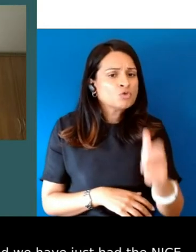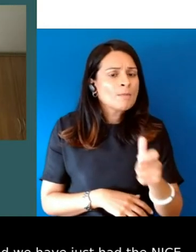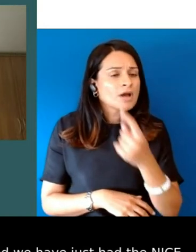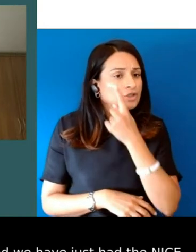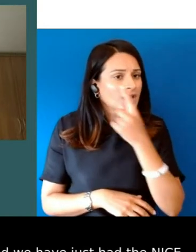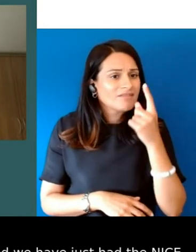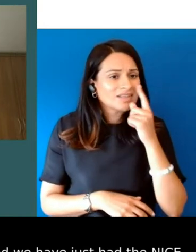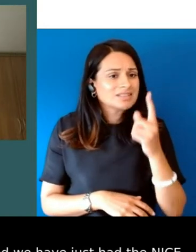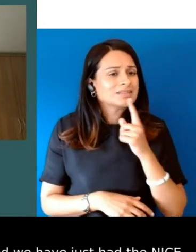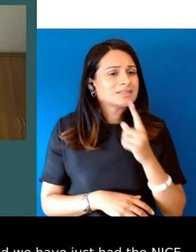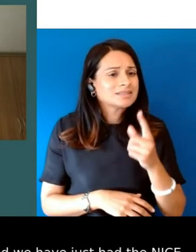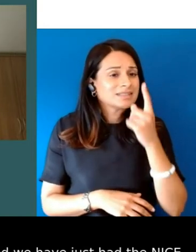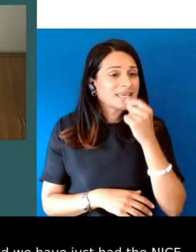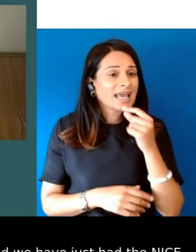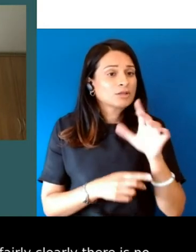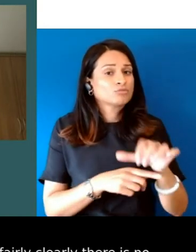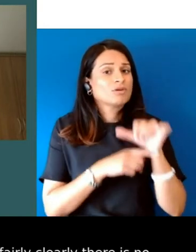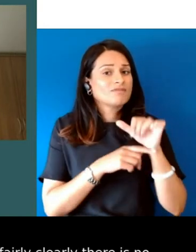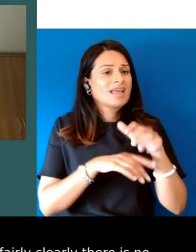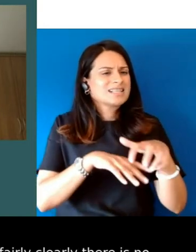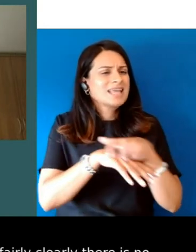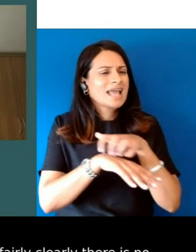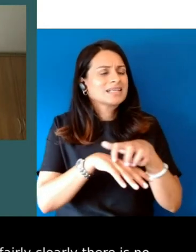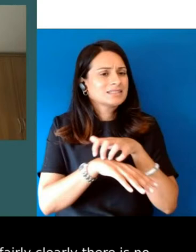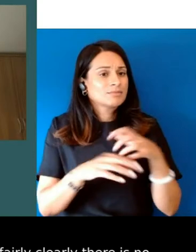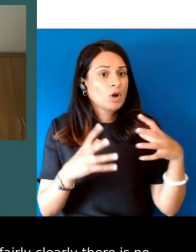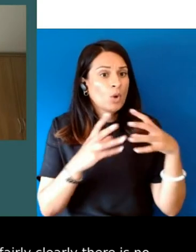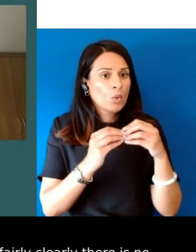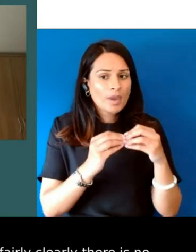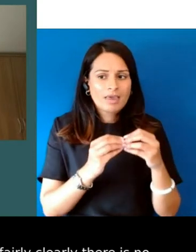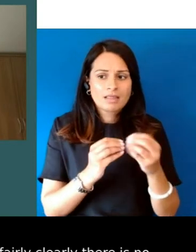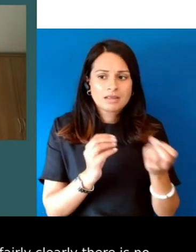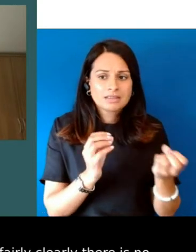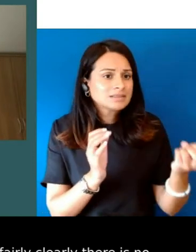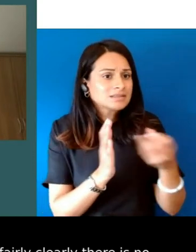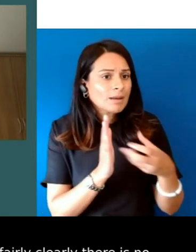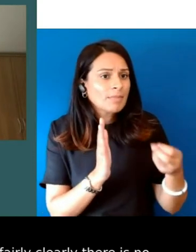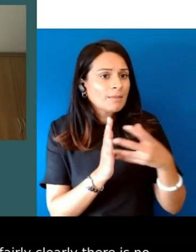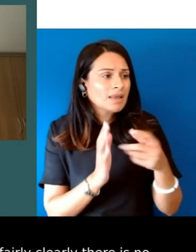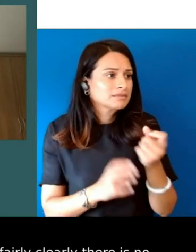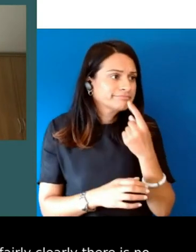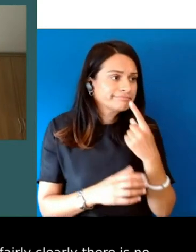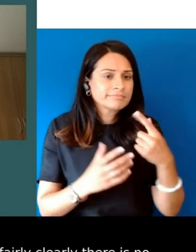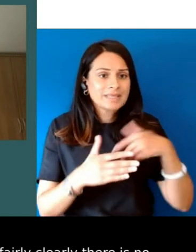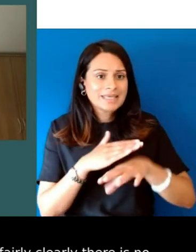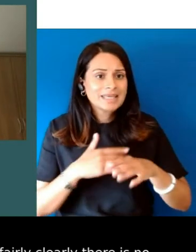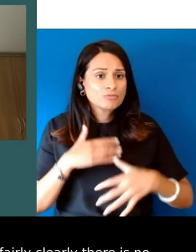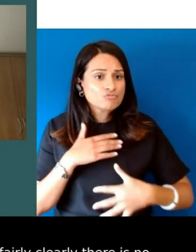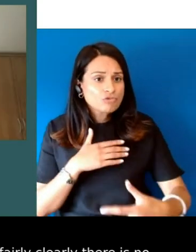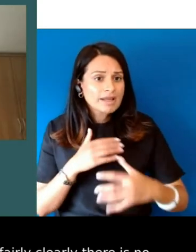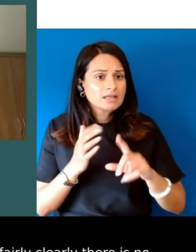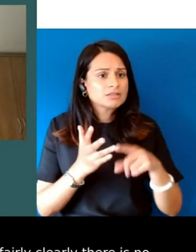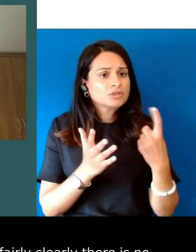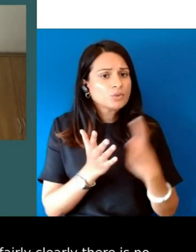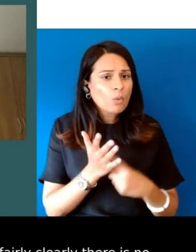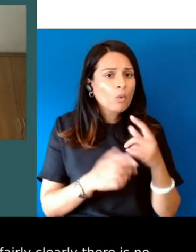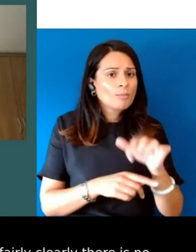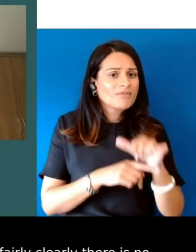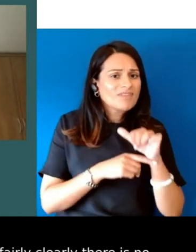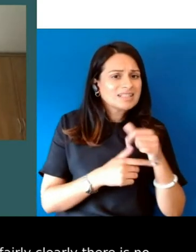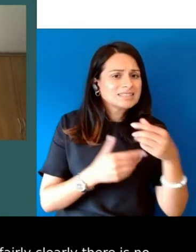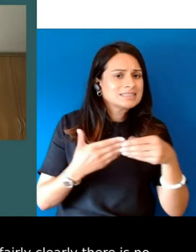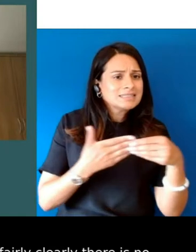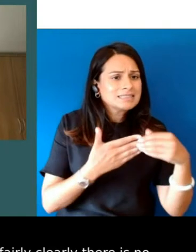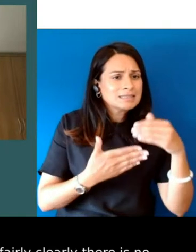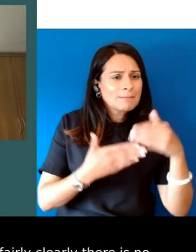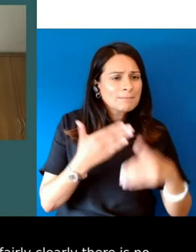eczema with any supplementation in pregnancy or any preventative measures you may be able to do in pregnancy